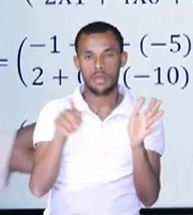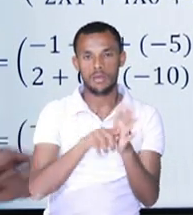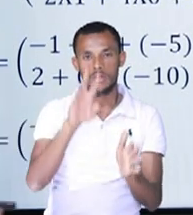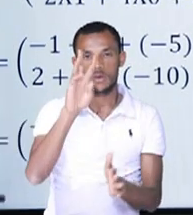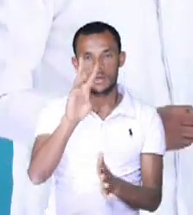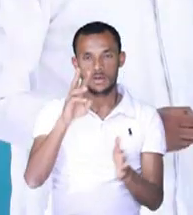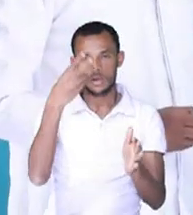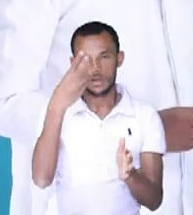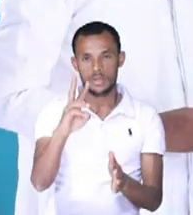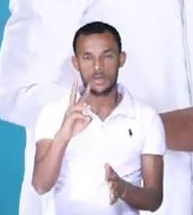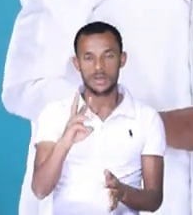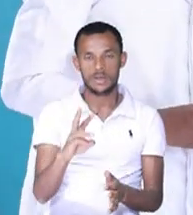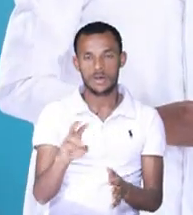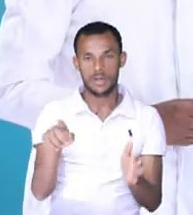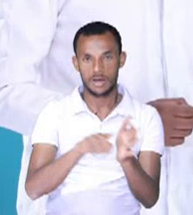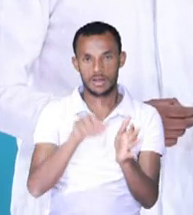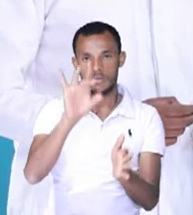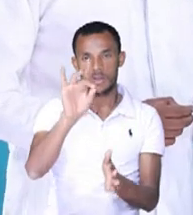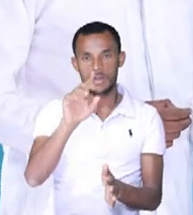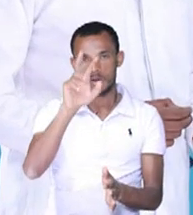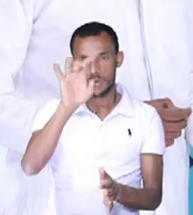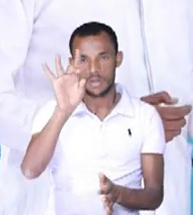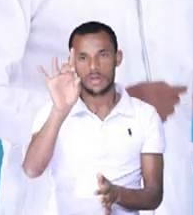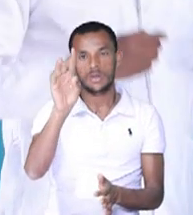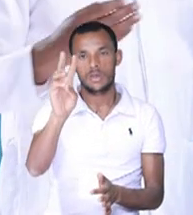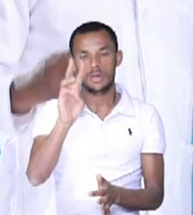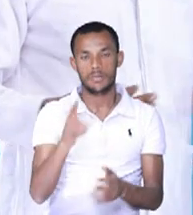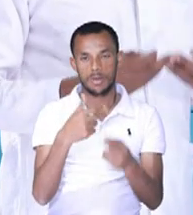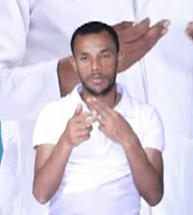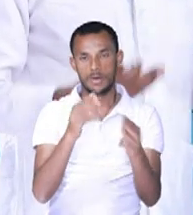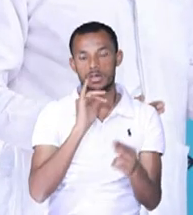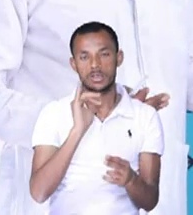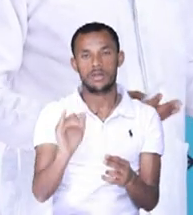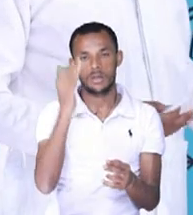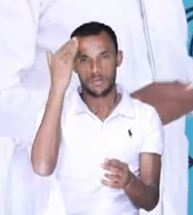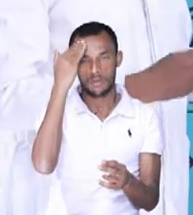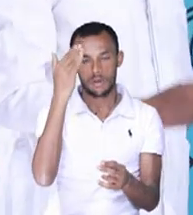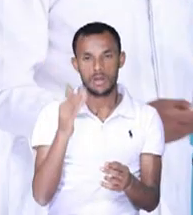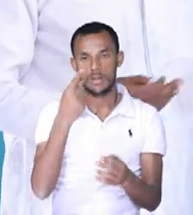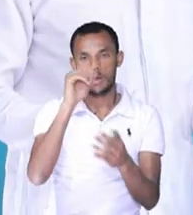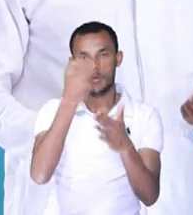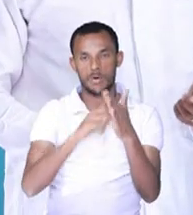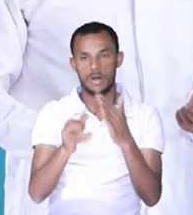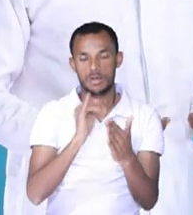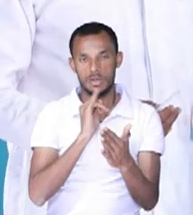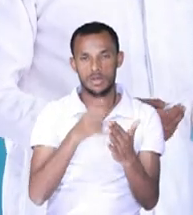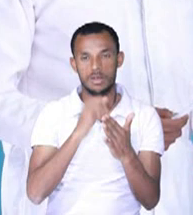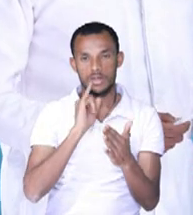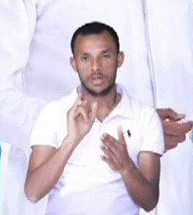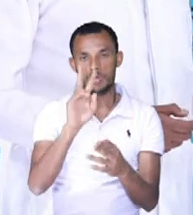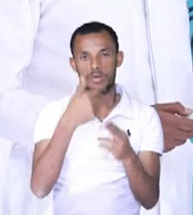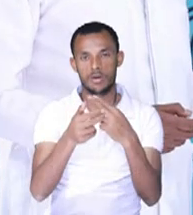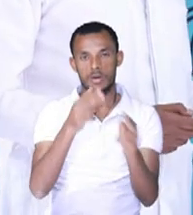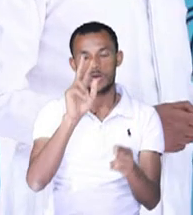-6, 16, -8, 26. So multiplication is defined. The product it is a 2 by